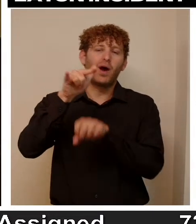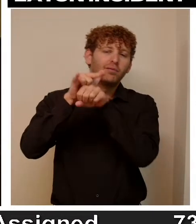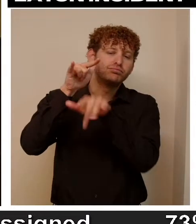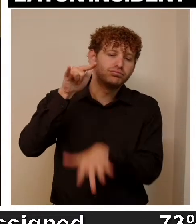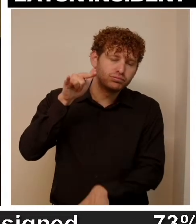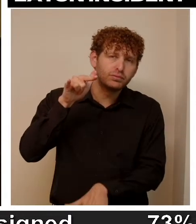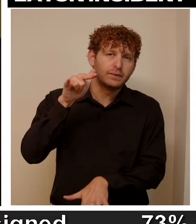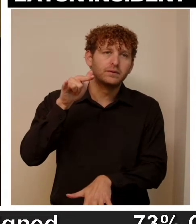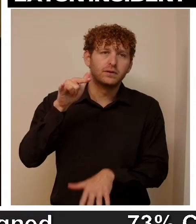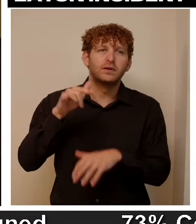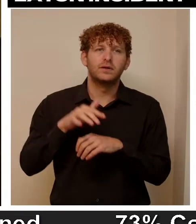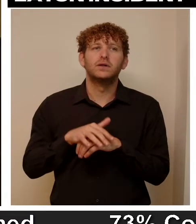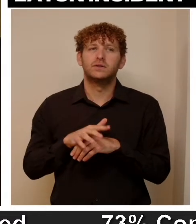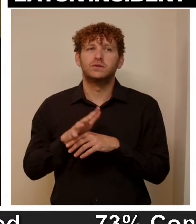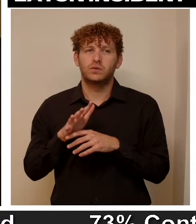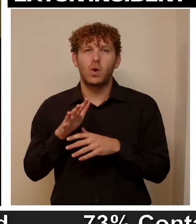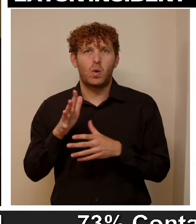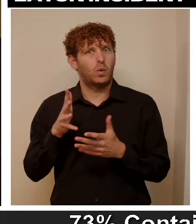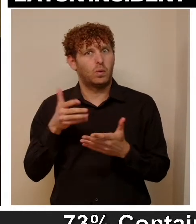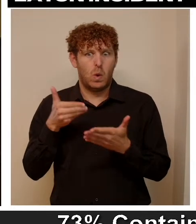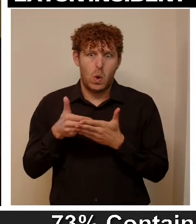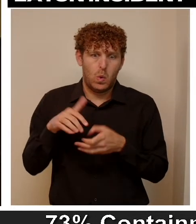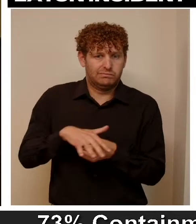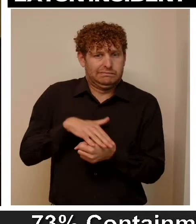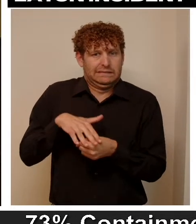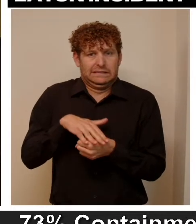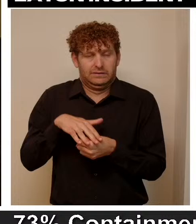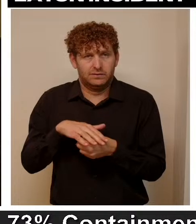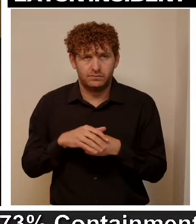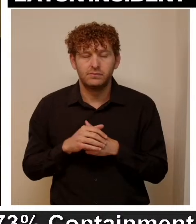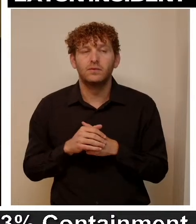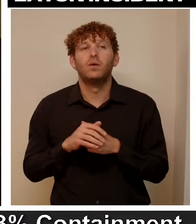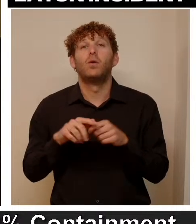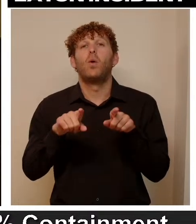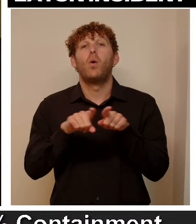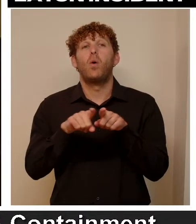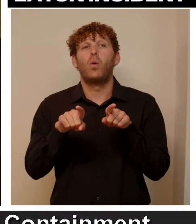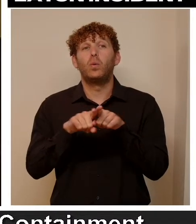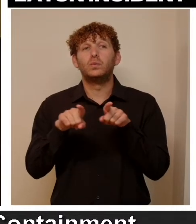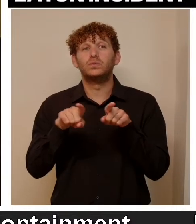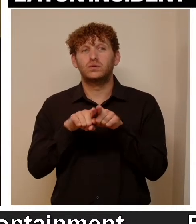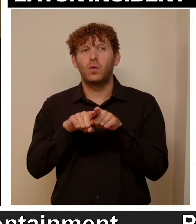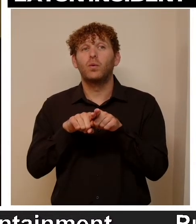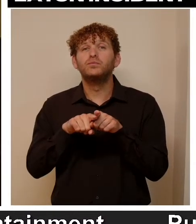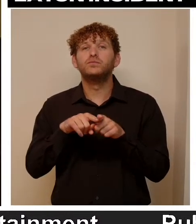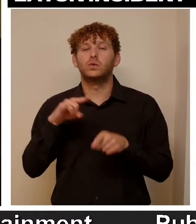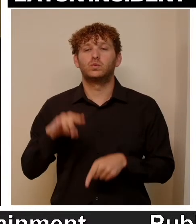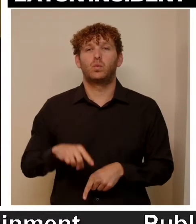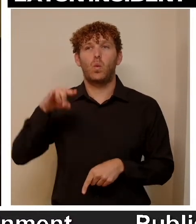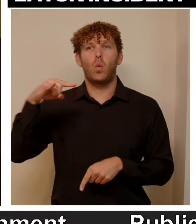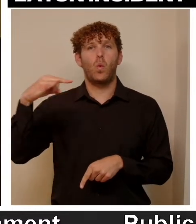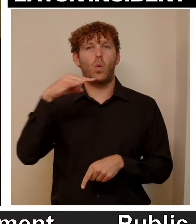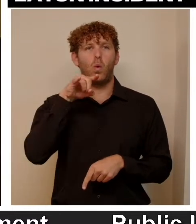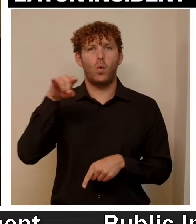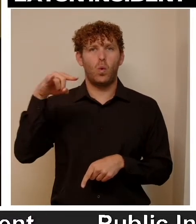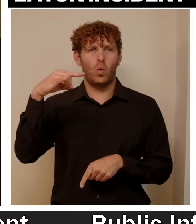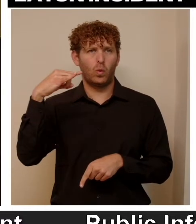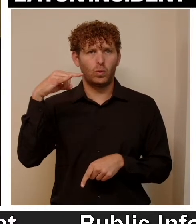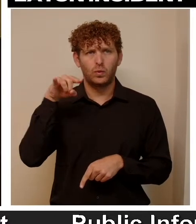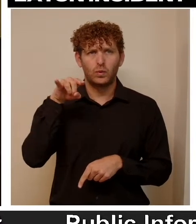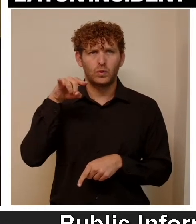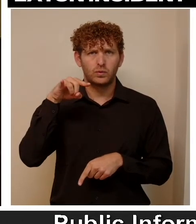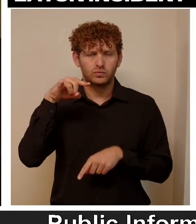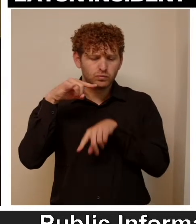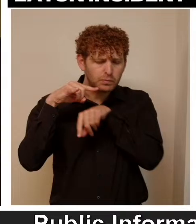as close as we could to work those areas. And then we also flying our drones with the IR capability with that infrared, looking for any